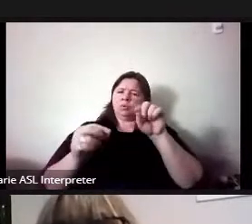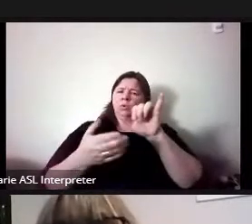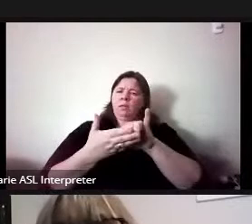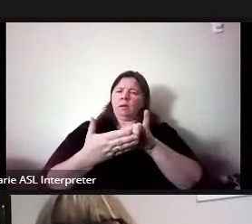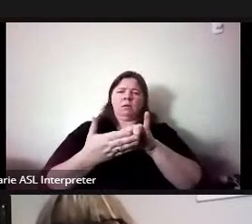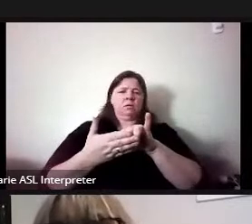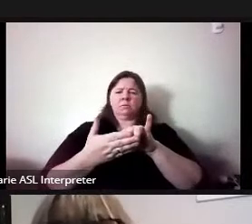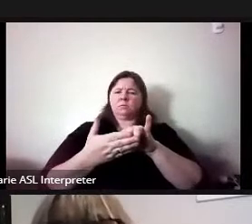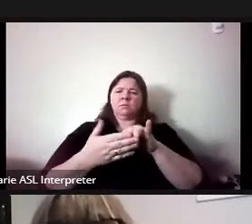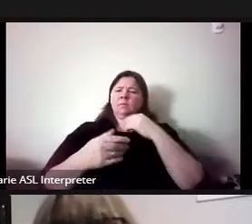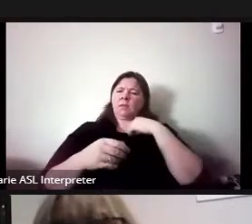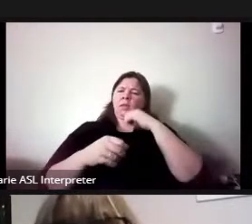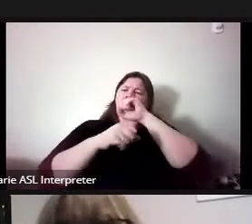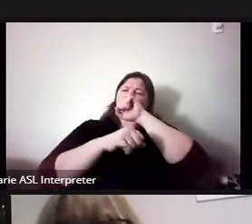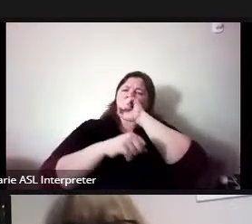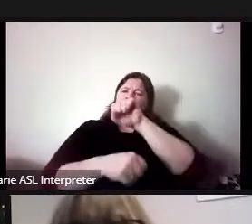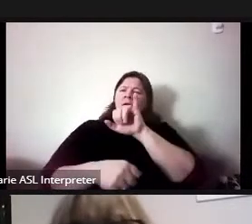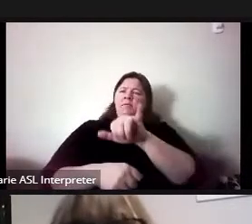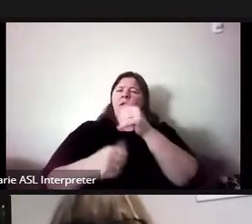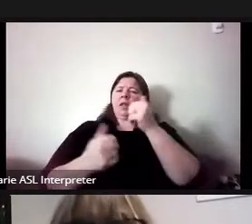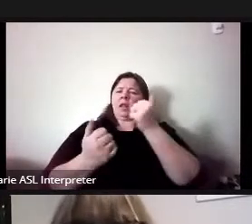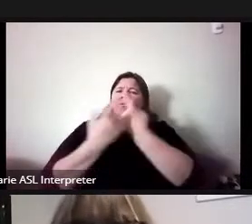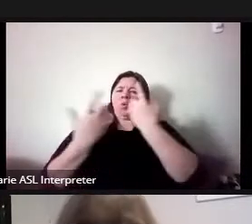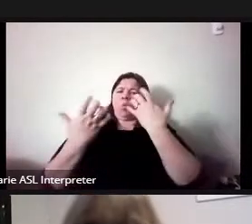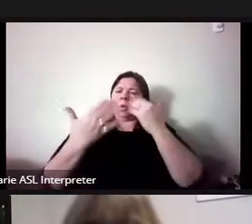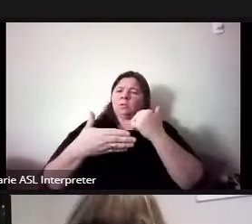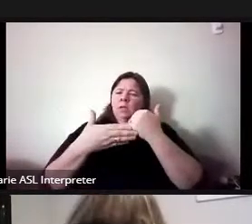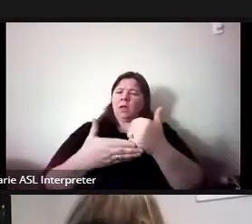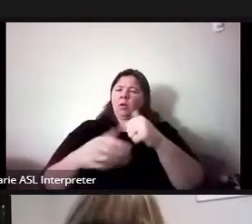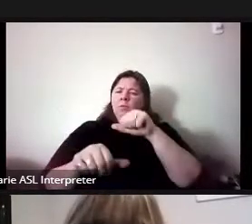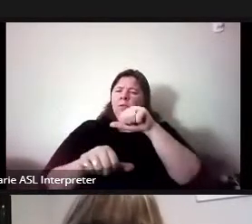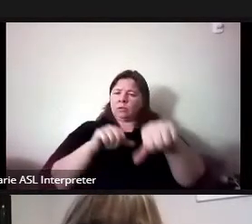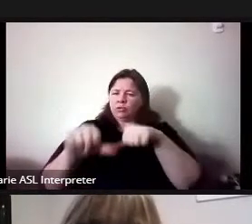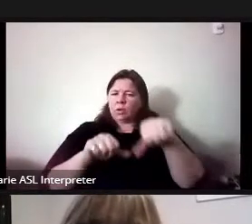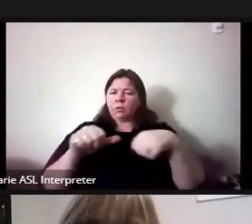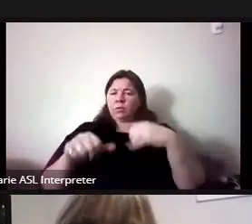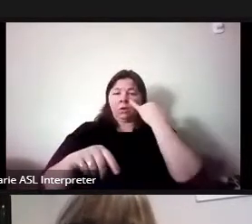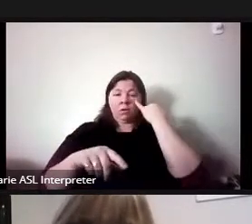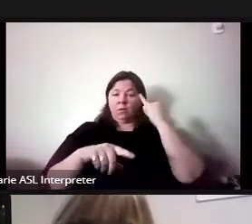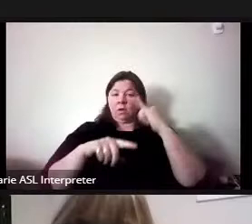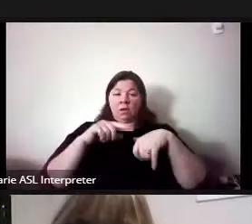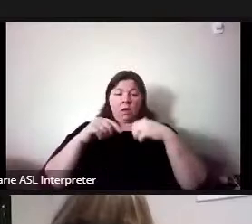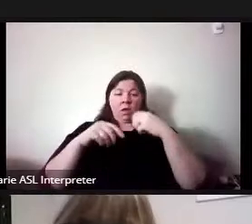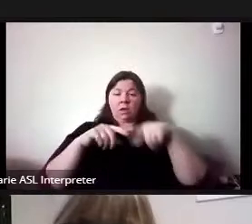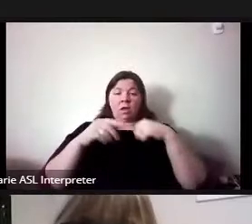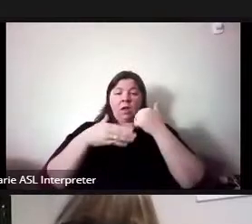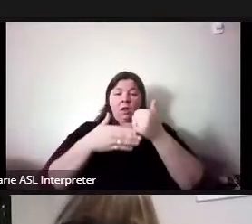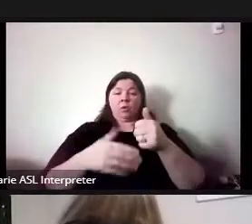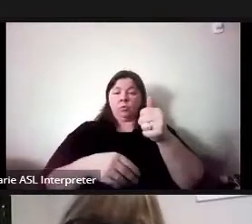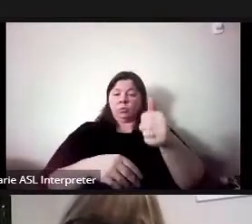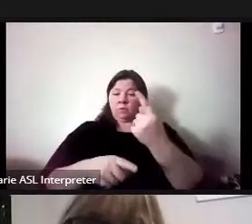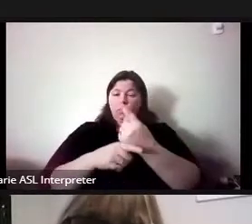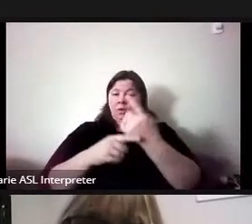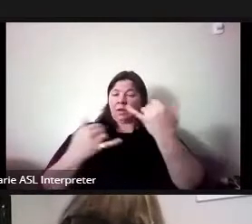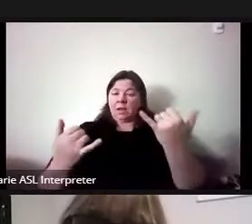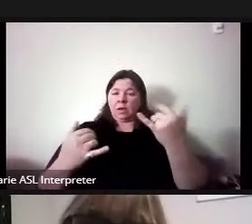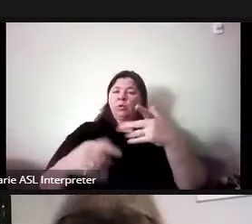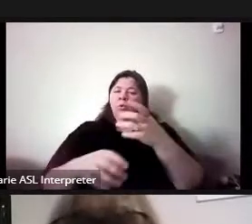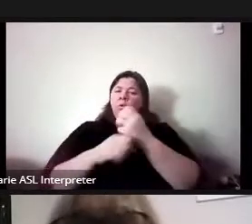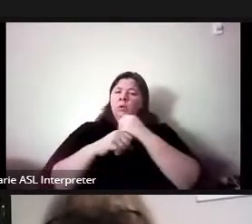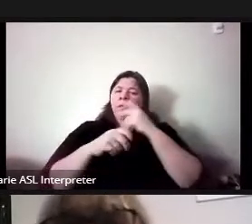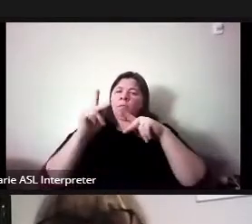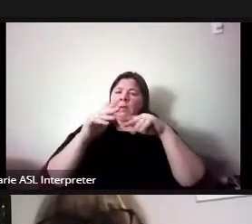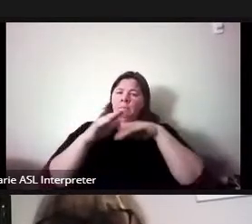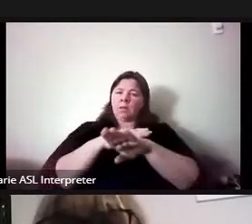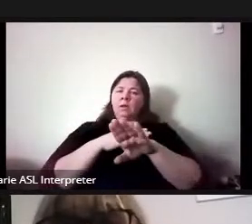about Onpassive, that everybody wants to help everybody, you know, and if you can't help yourself right now, you get people